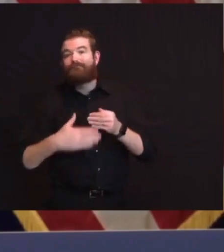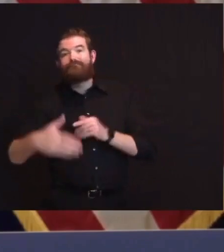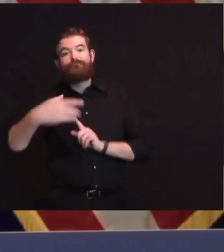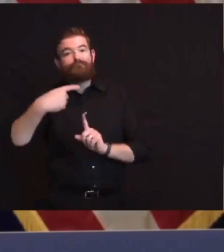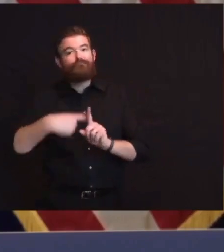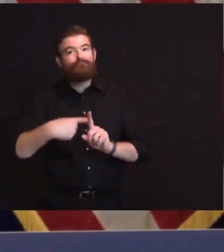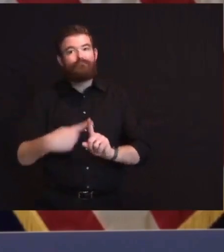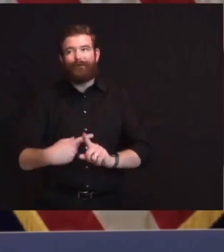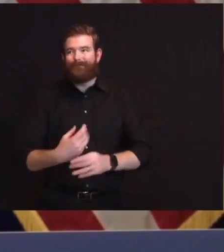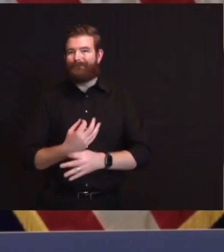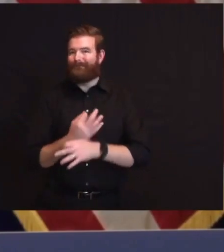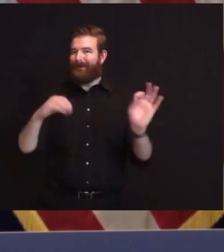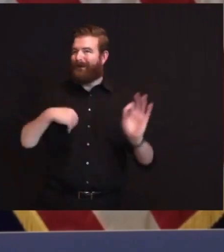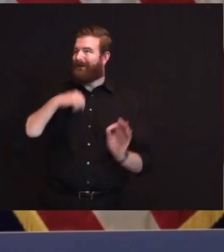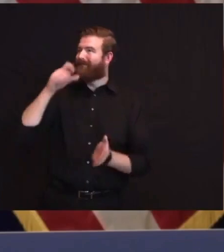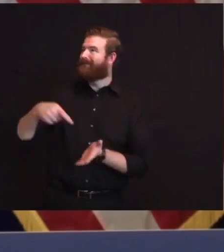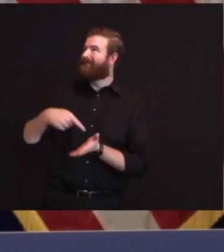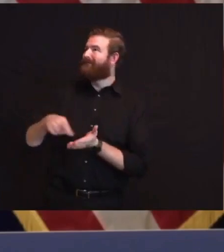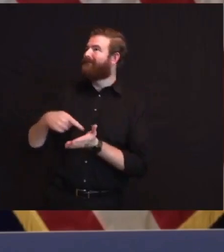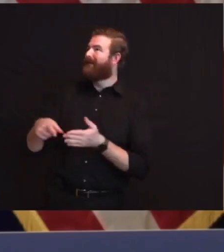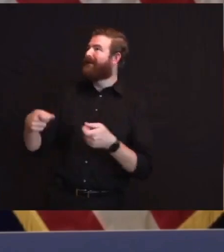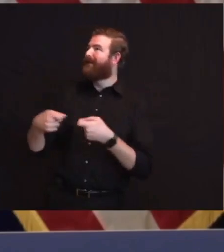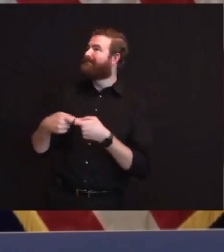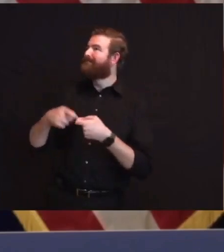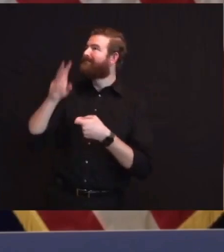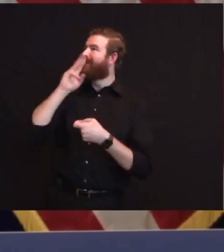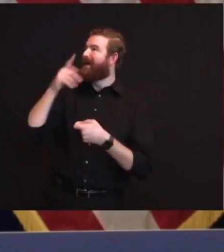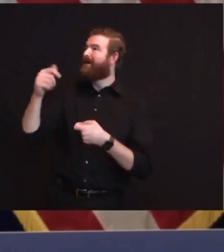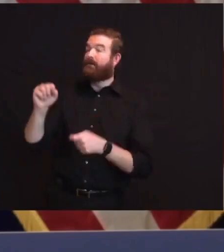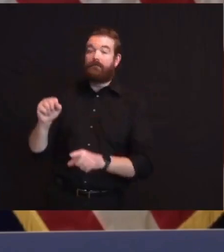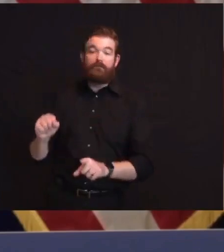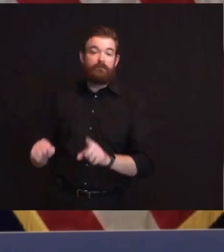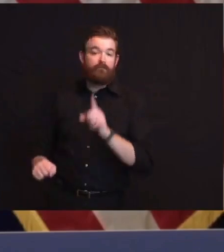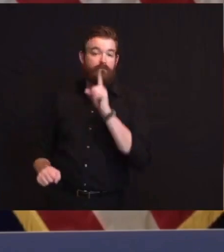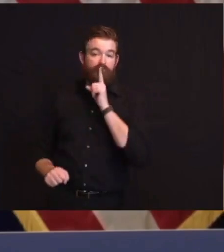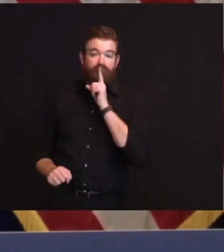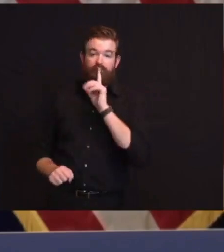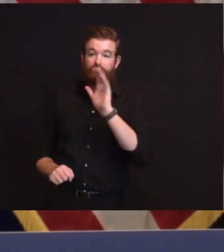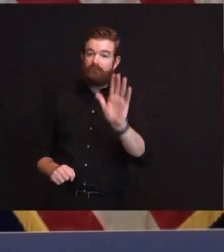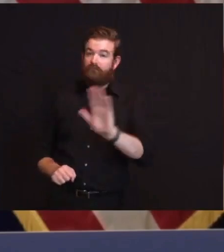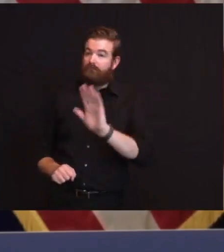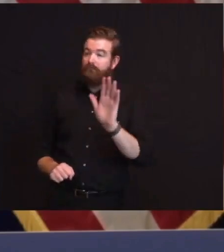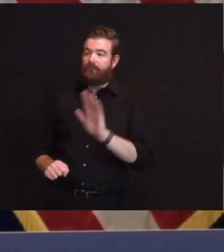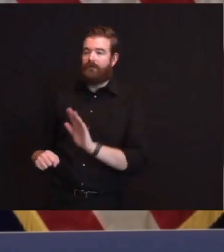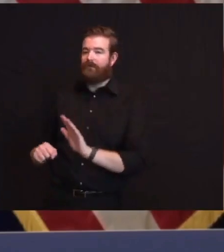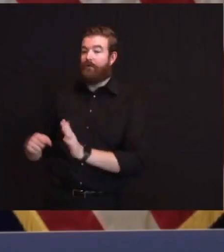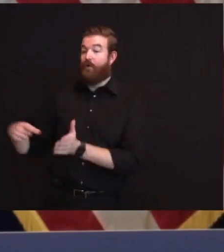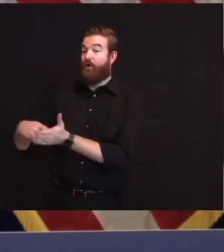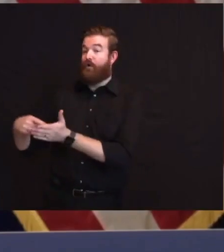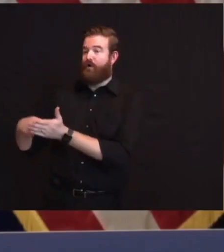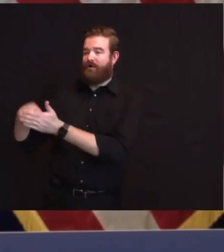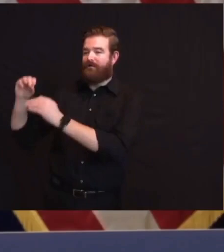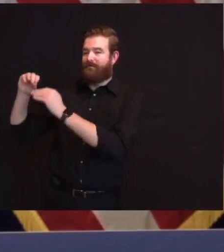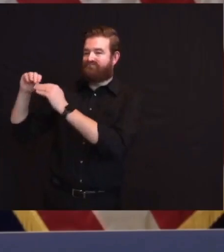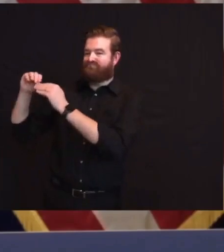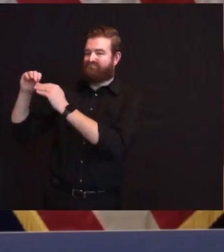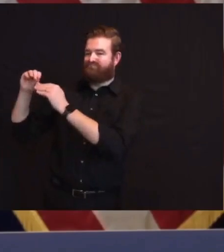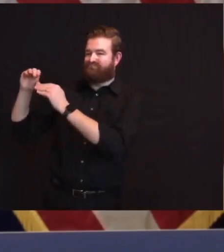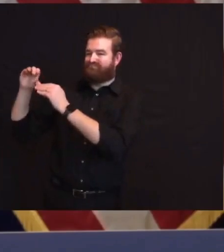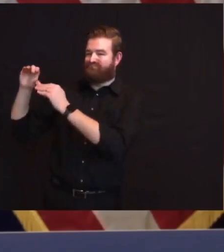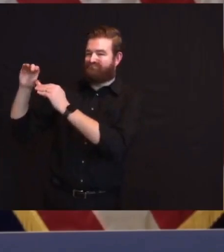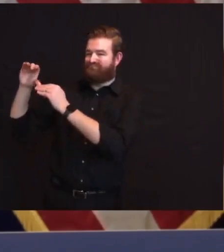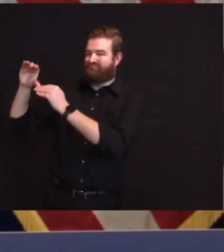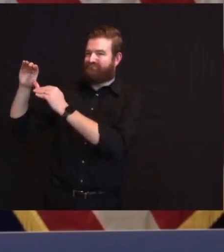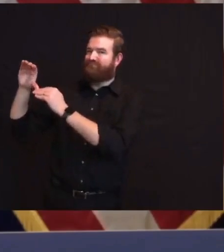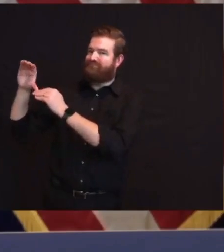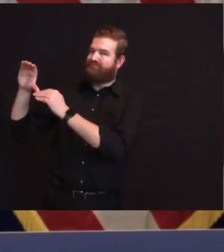So it's incumbent upon you, I would suggest, that you reach out to your utility, you reach out